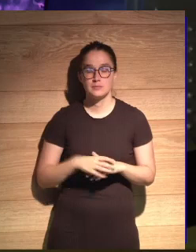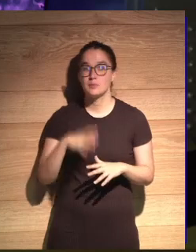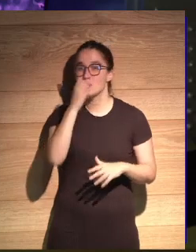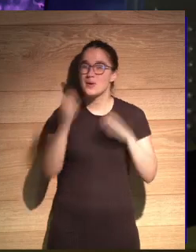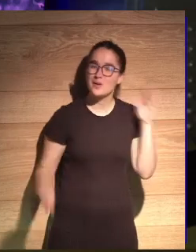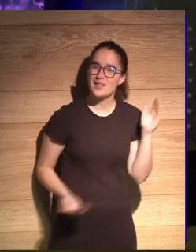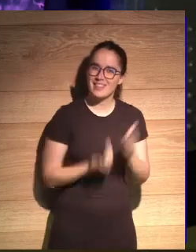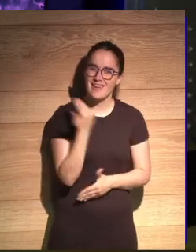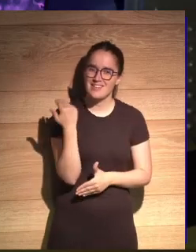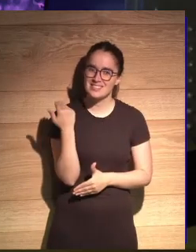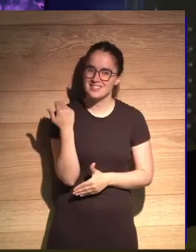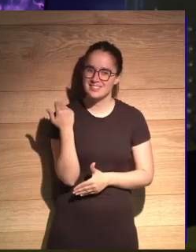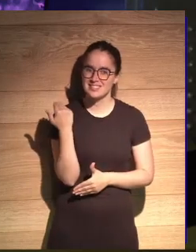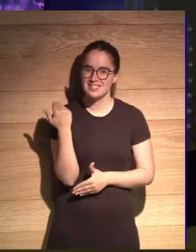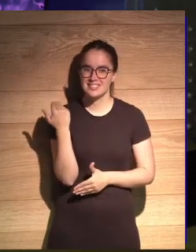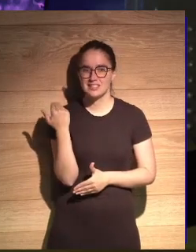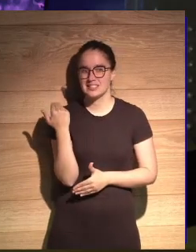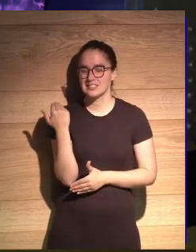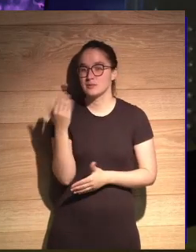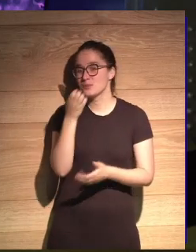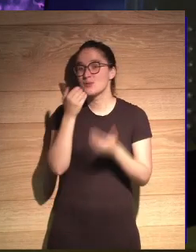Bueno, buenos días.